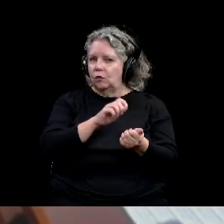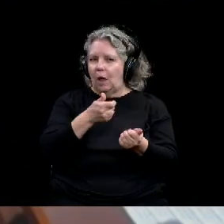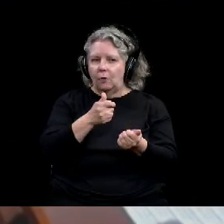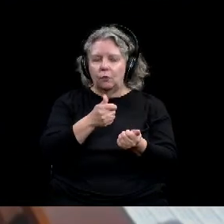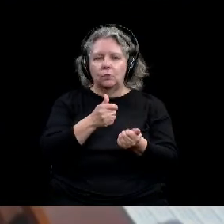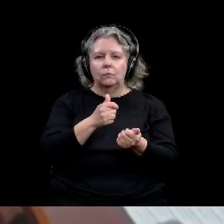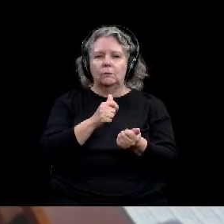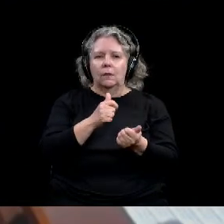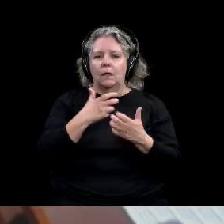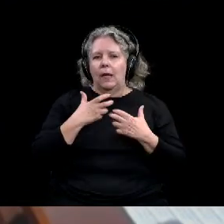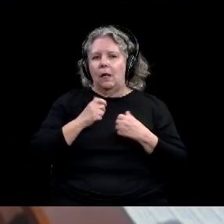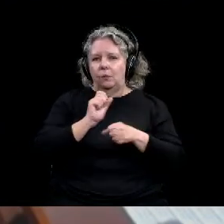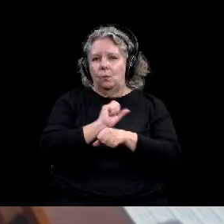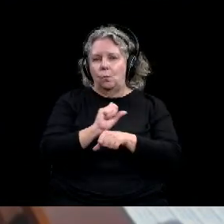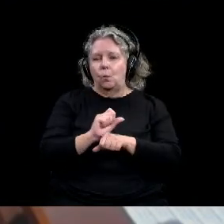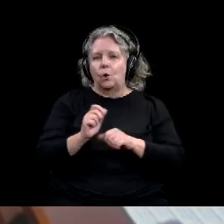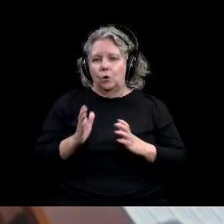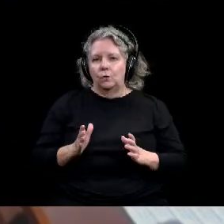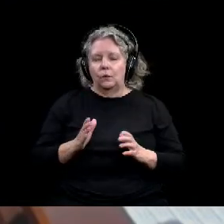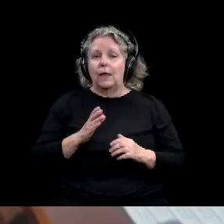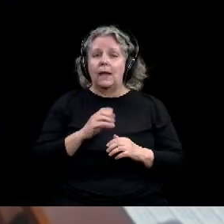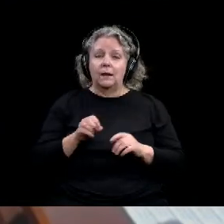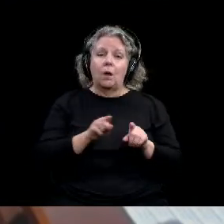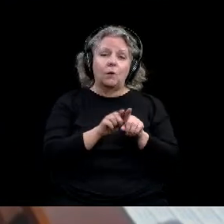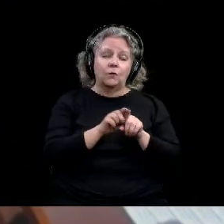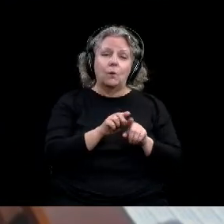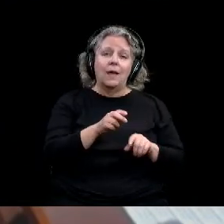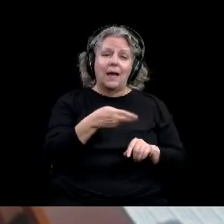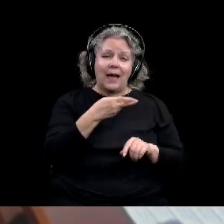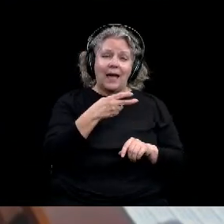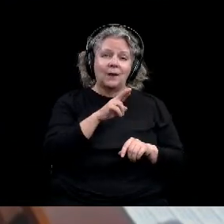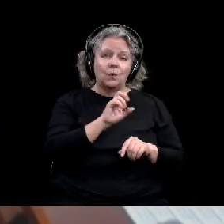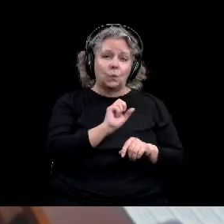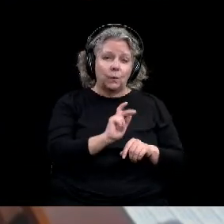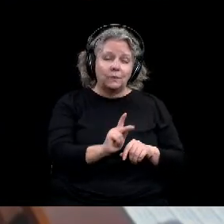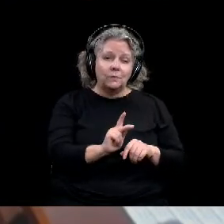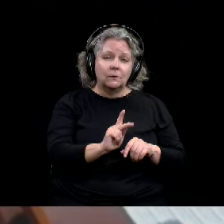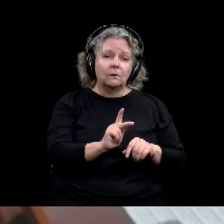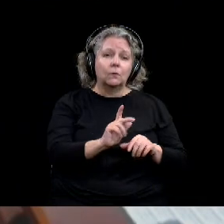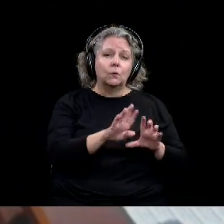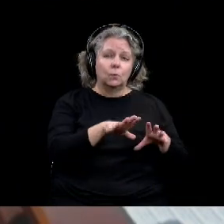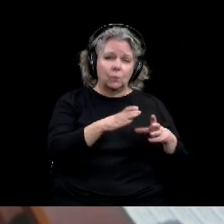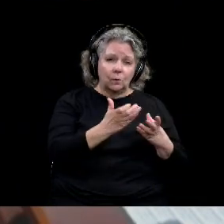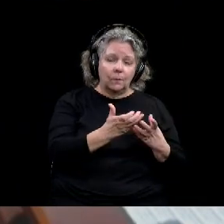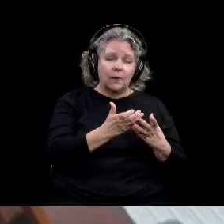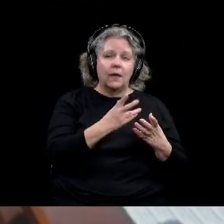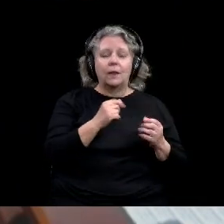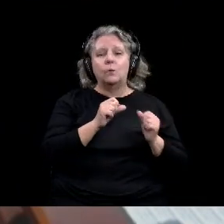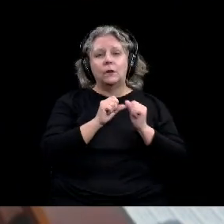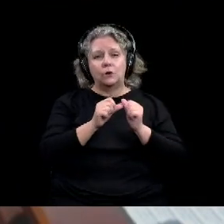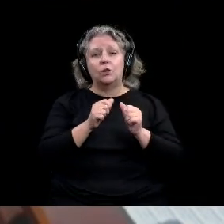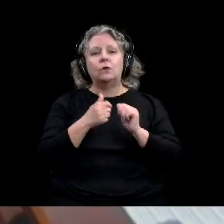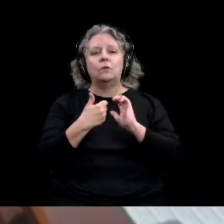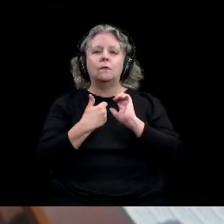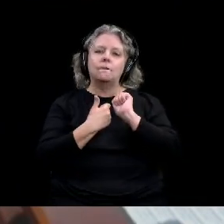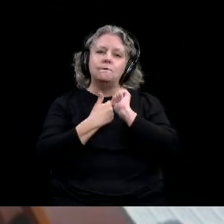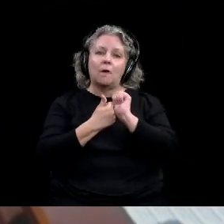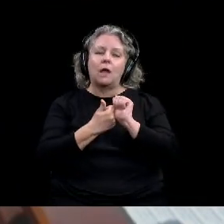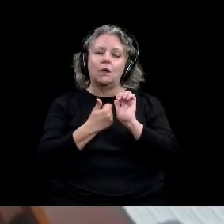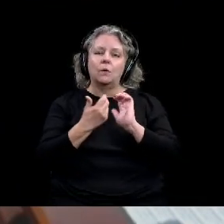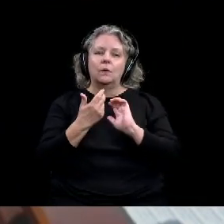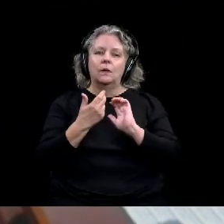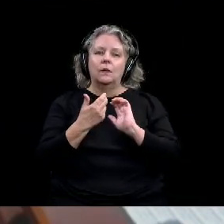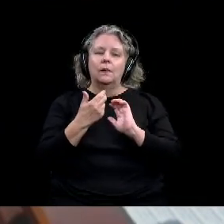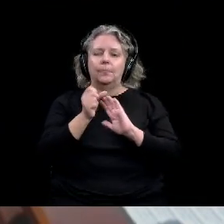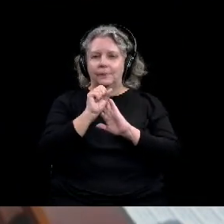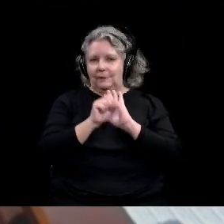follow CDC federal and state guidelines on who should receive those vaccines. So again, a great deal of work has been